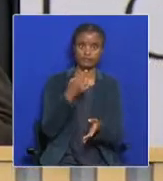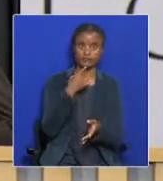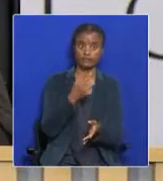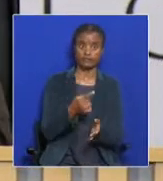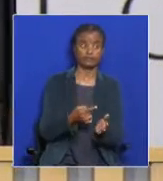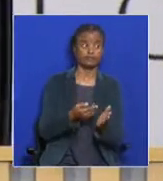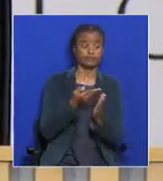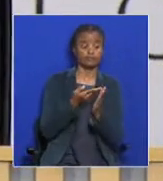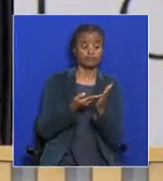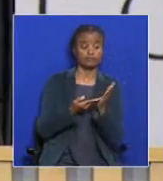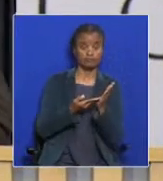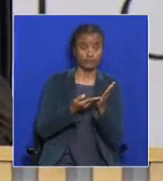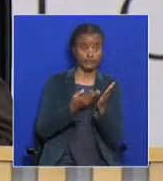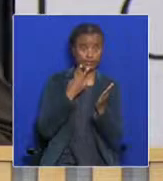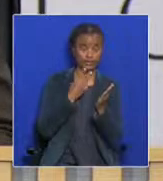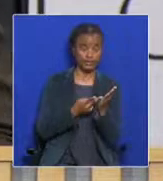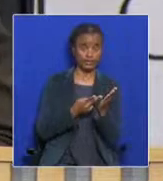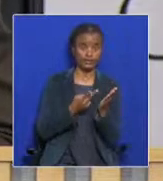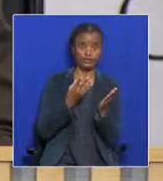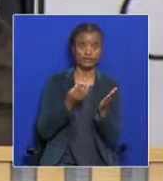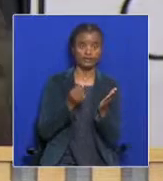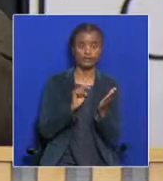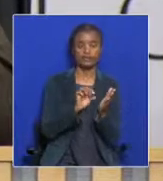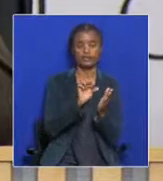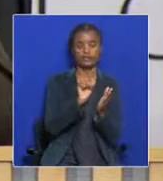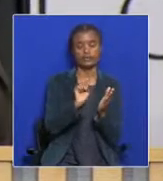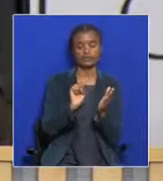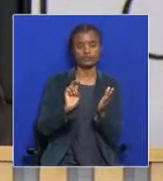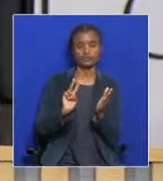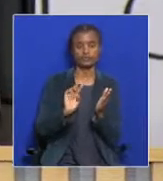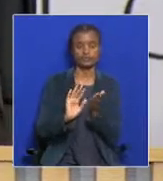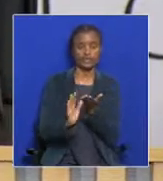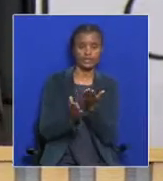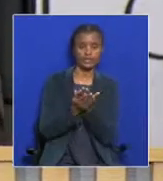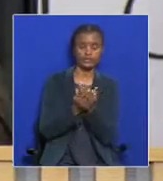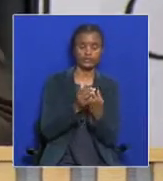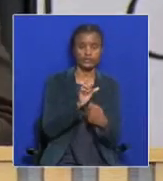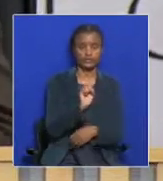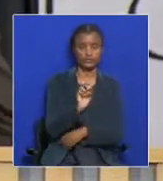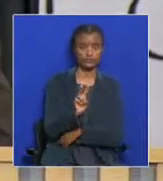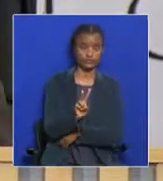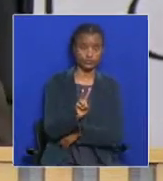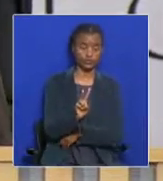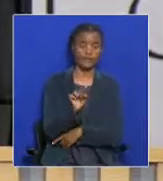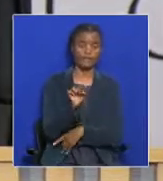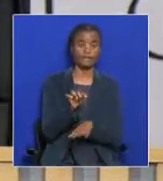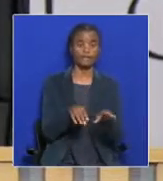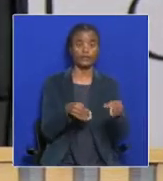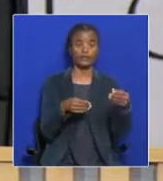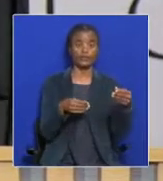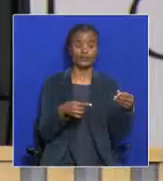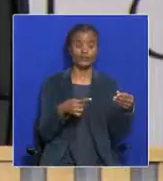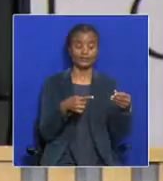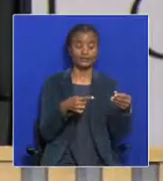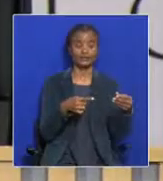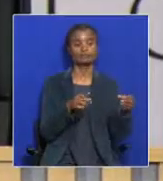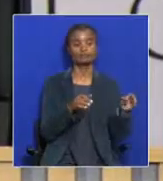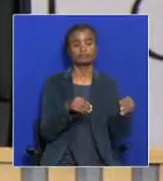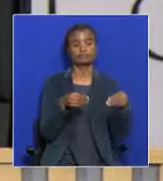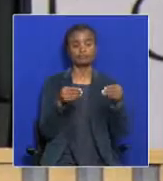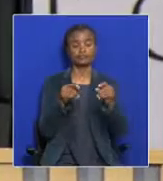got marking S2, Annexure S2. That document was provided to the Commission by General